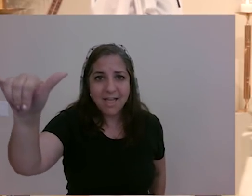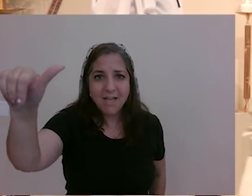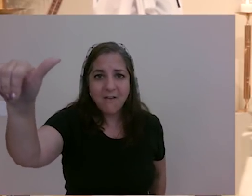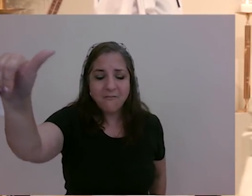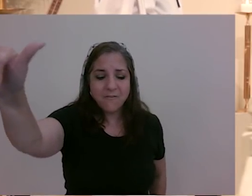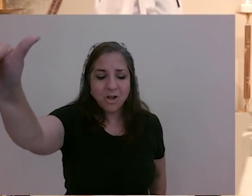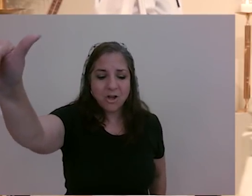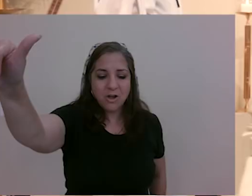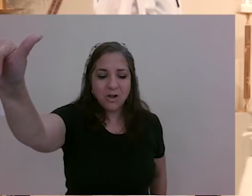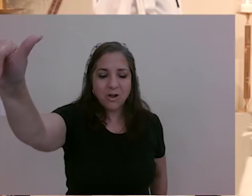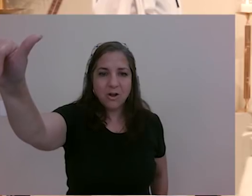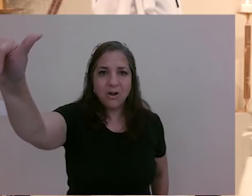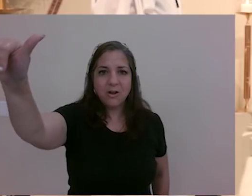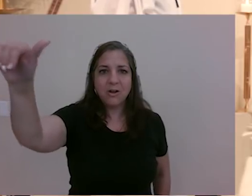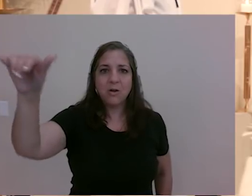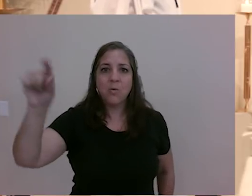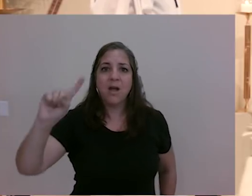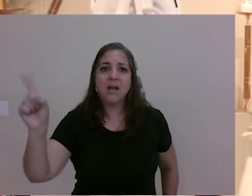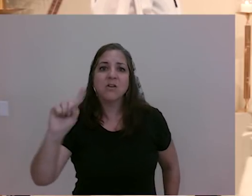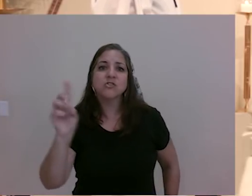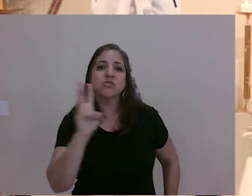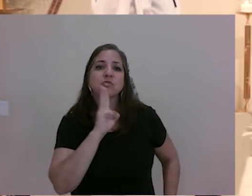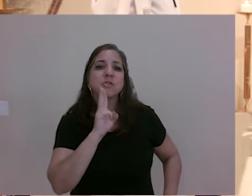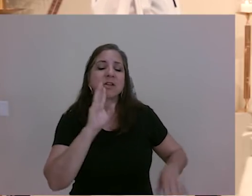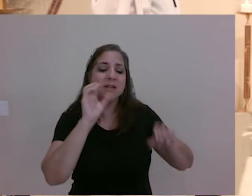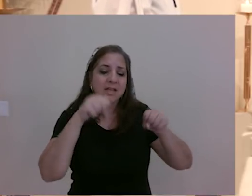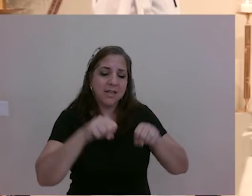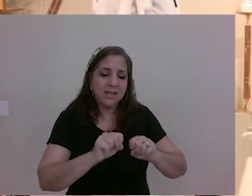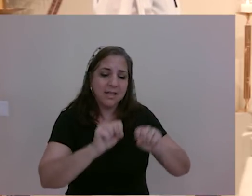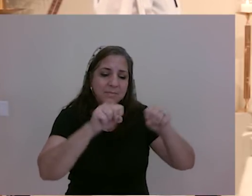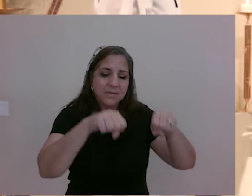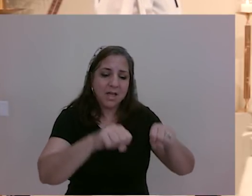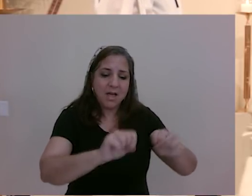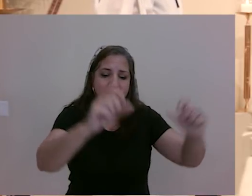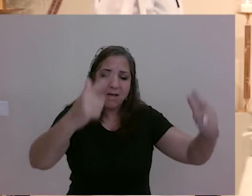forever. When streams of